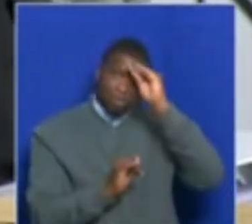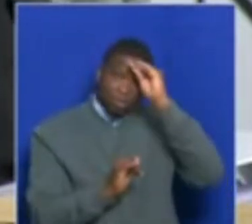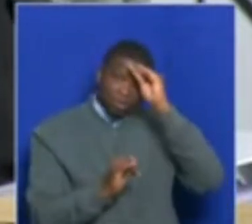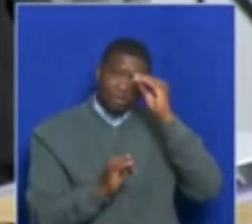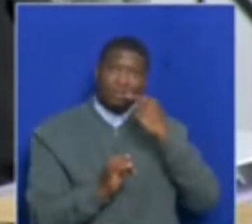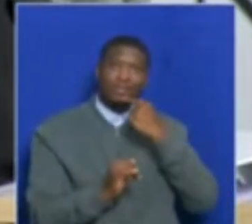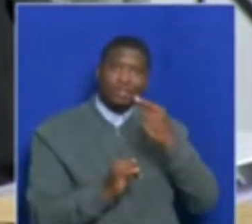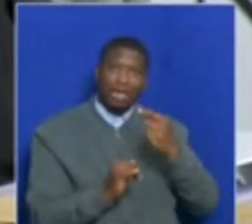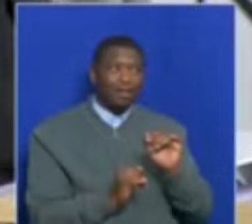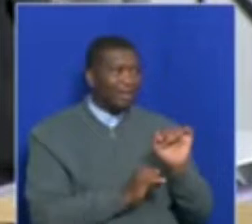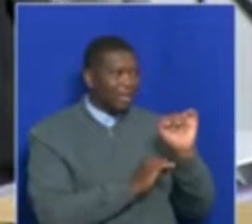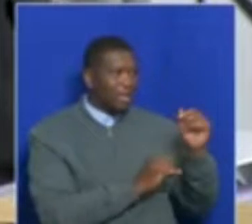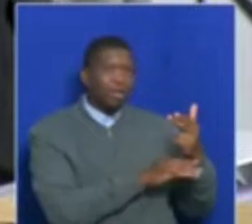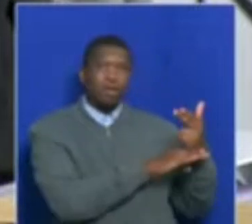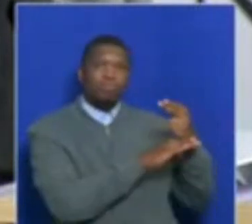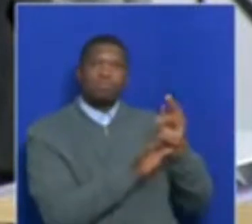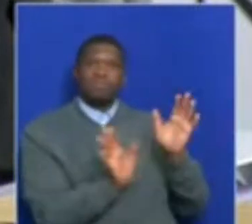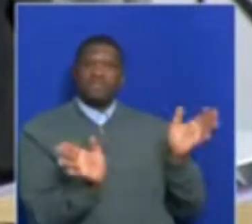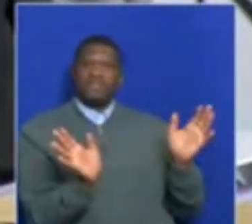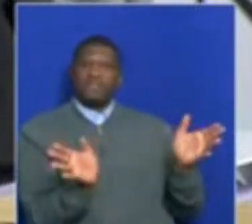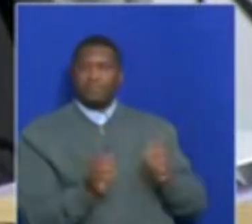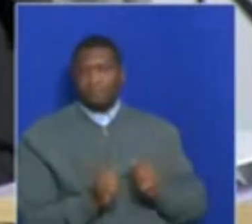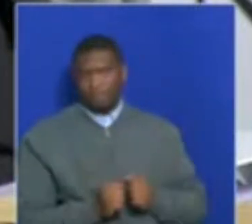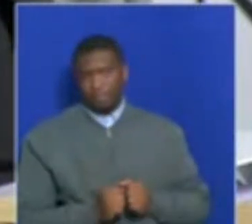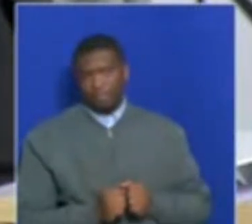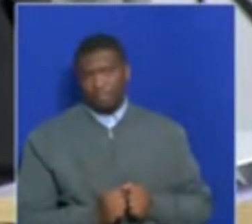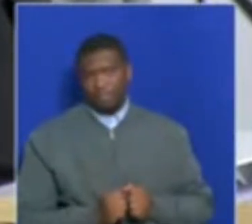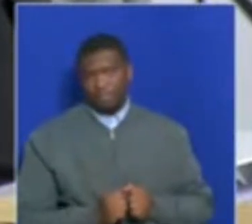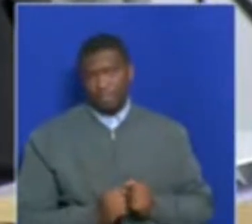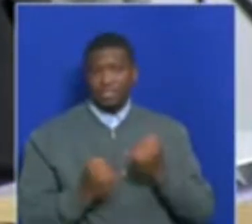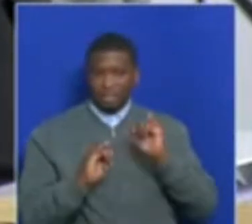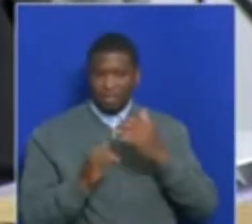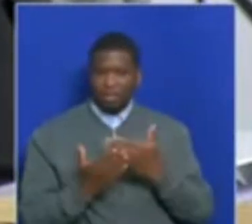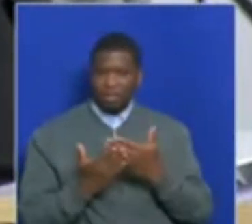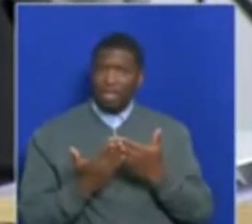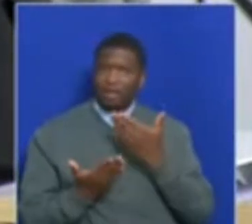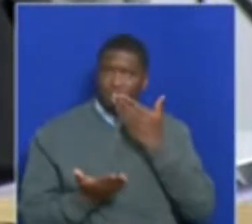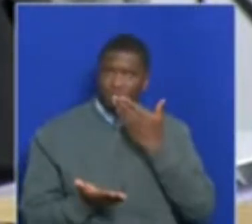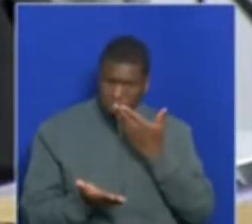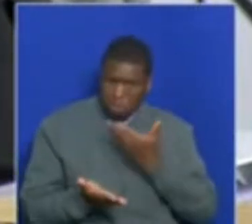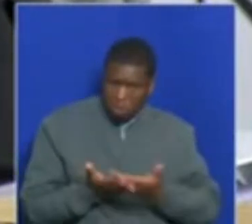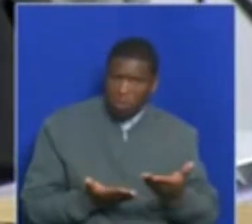deceased has shot at them. But we can prove with the